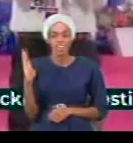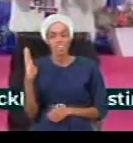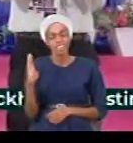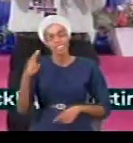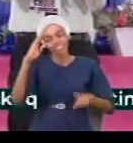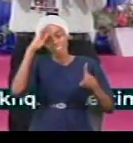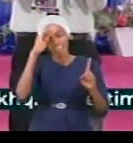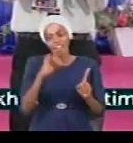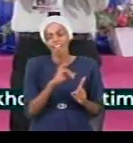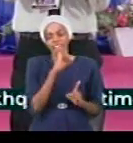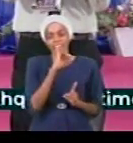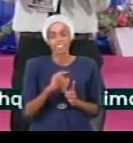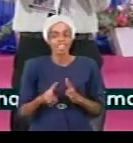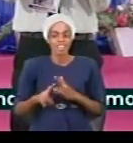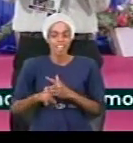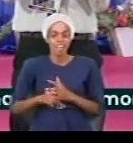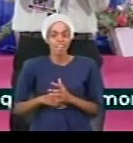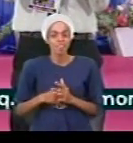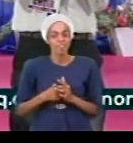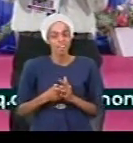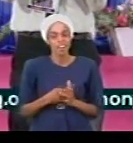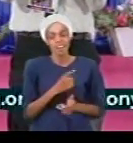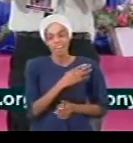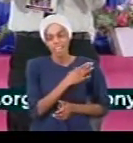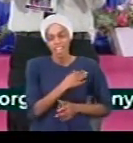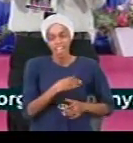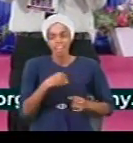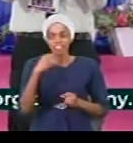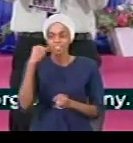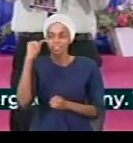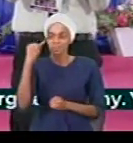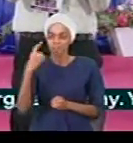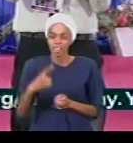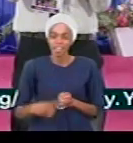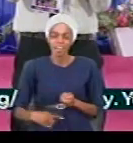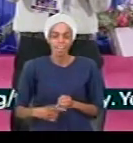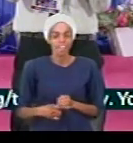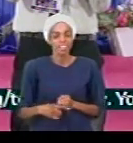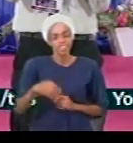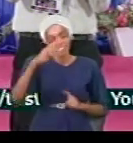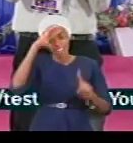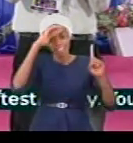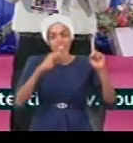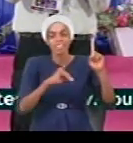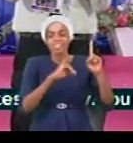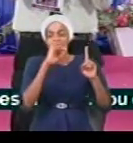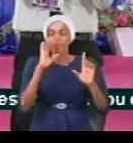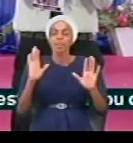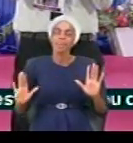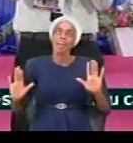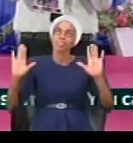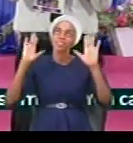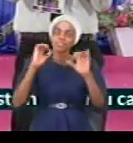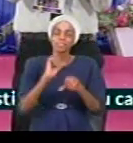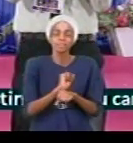Joy everywhere Joy everywhere come forward amen